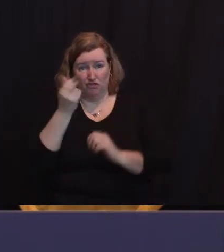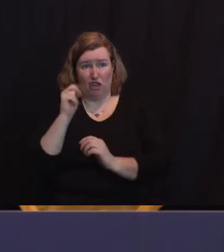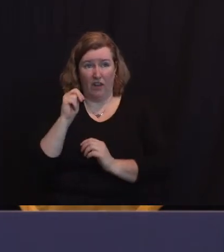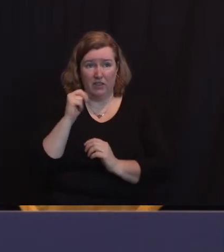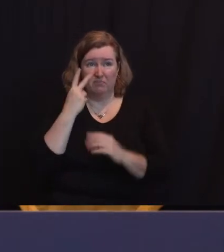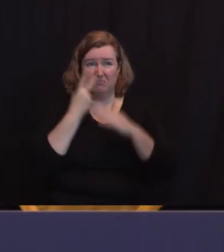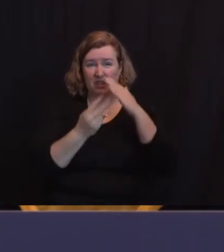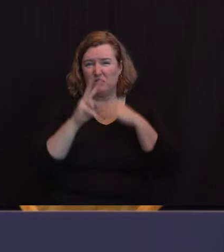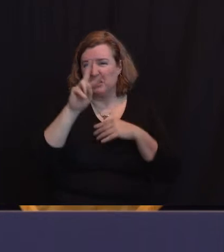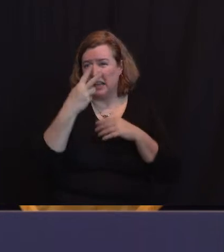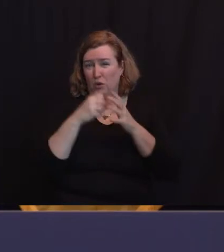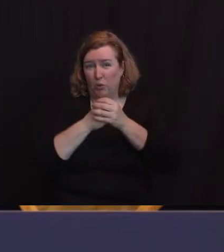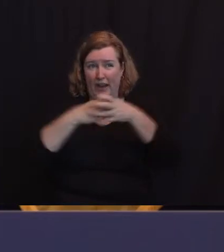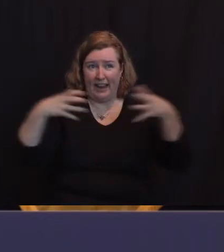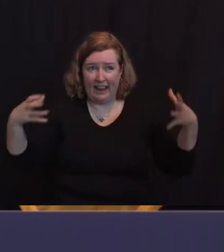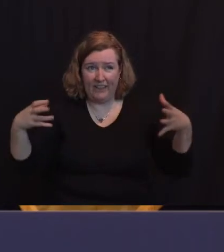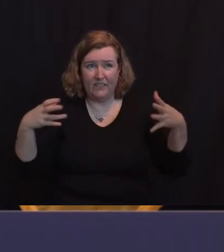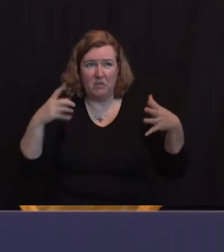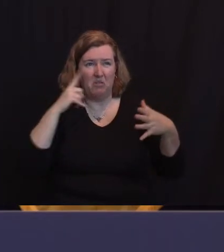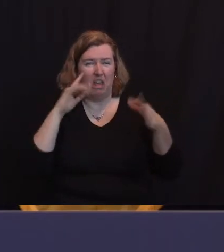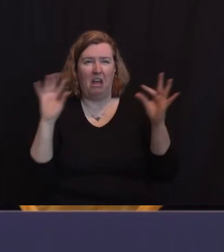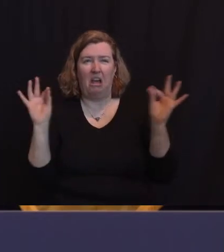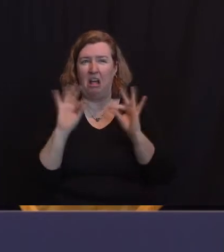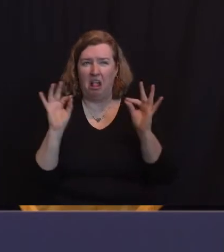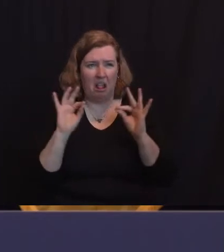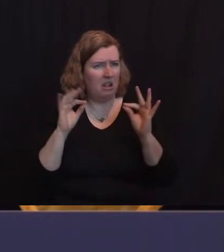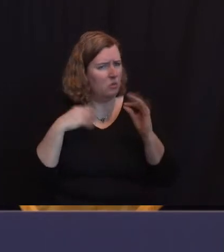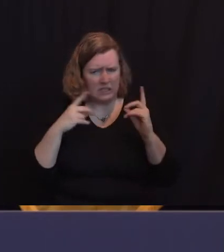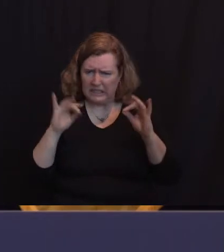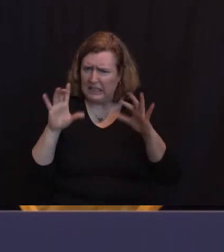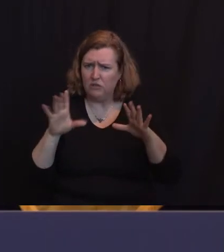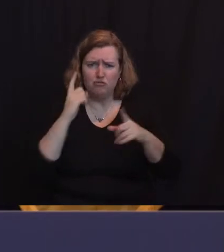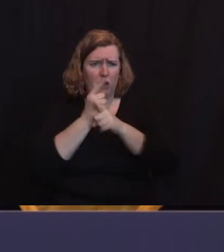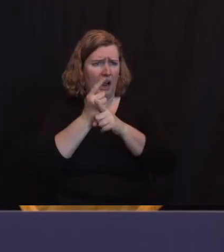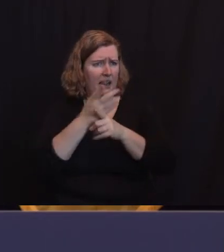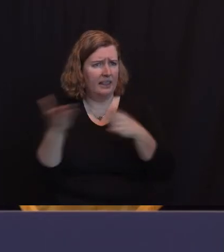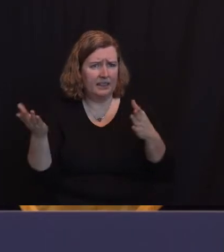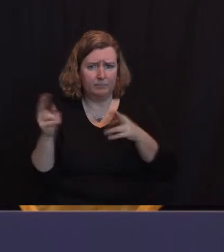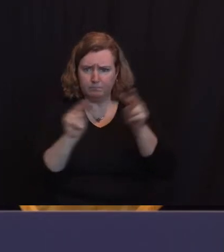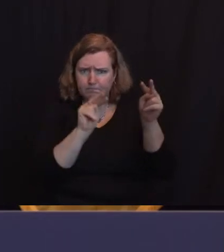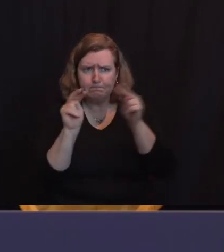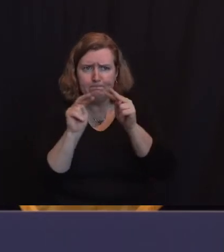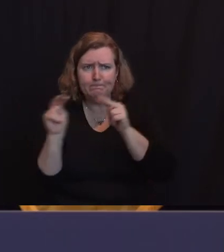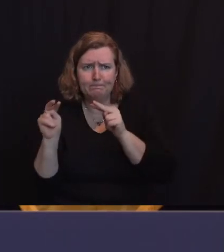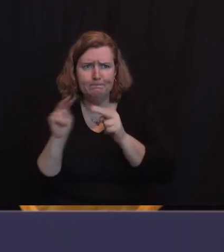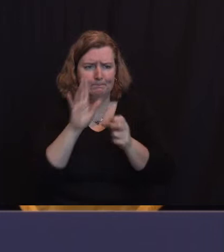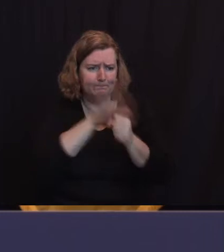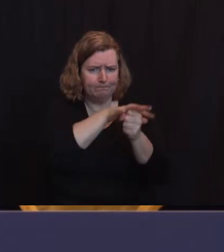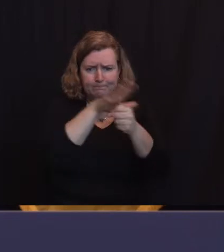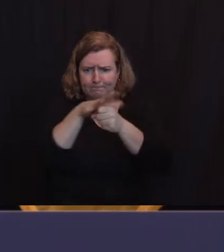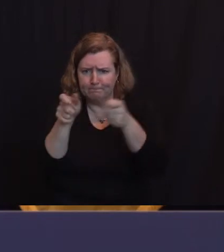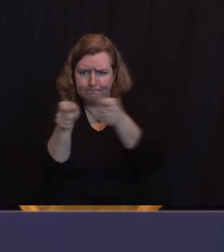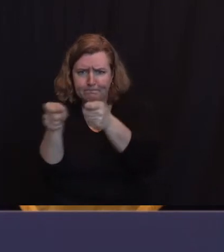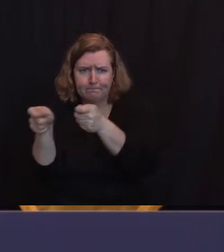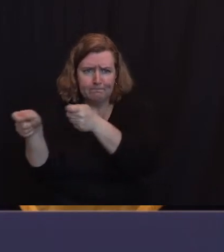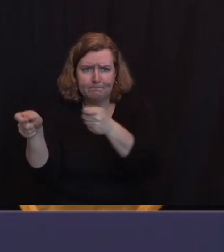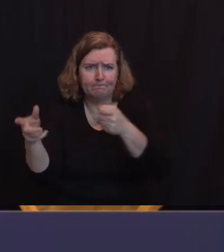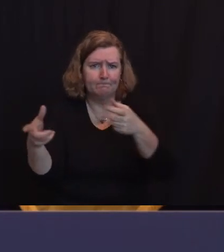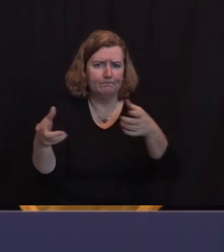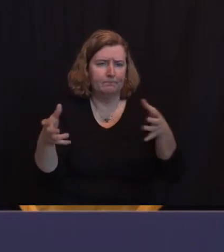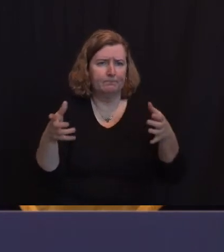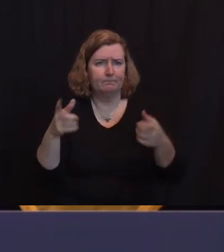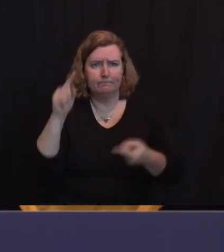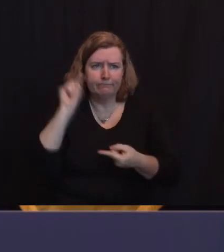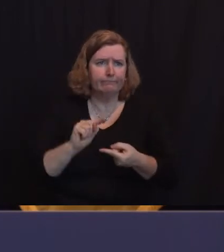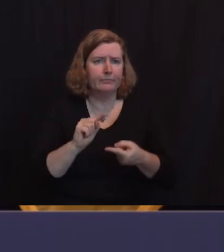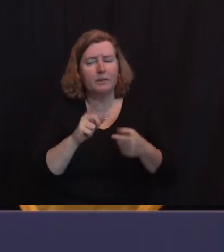even today, that folks did the right things, that we kept capacity, we kept a lid on our activities. Folks wore a lot of these.